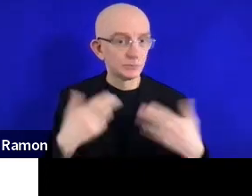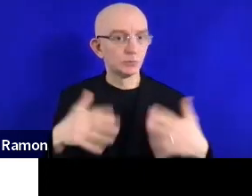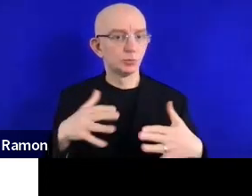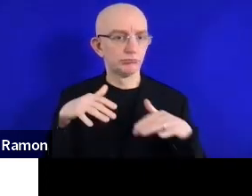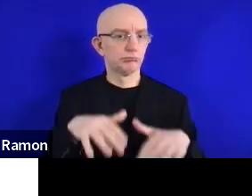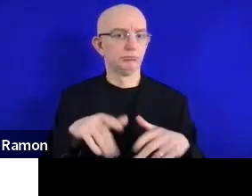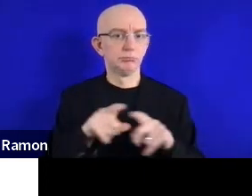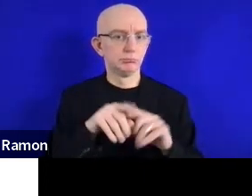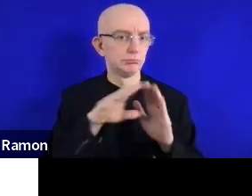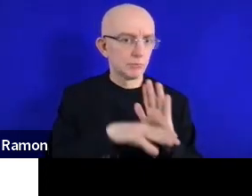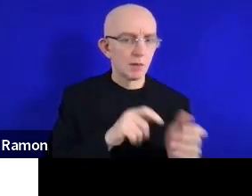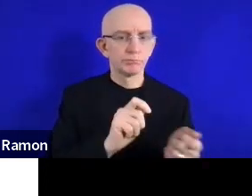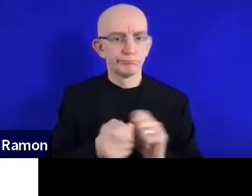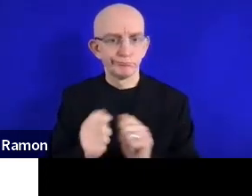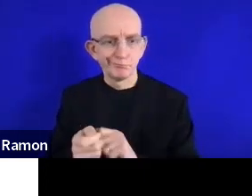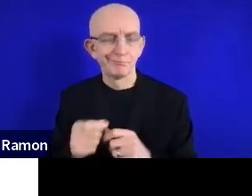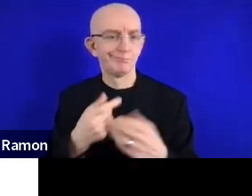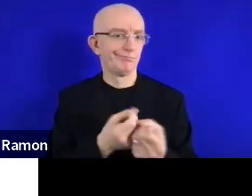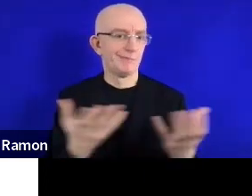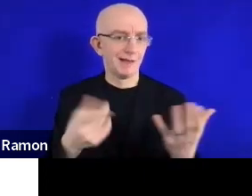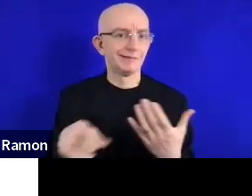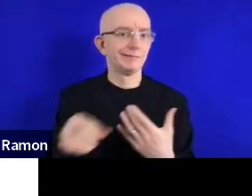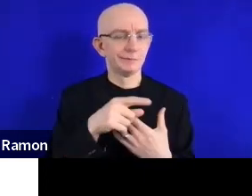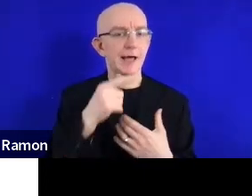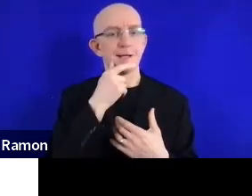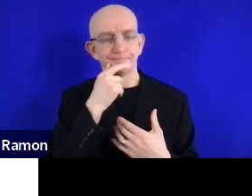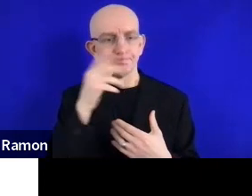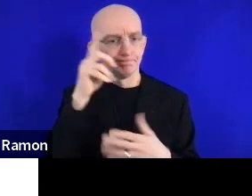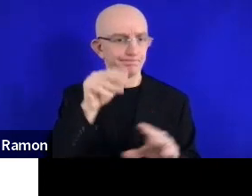level, trying to address the